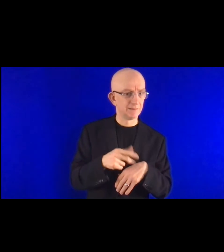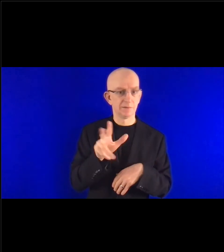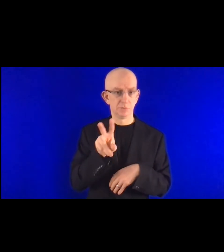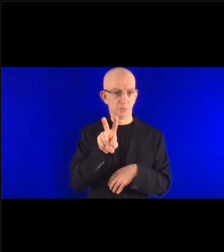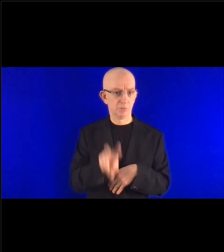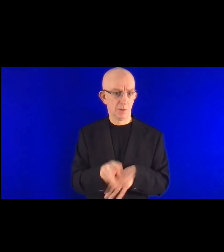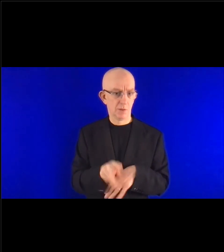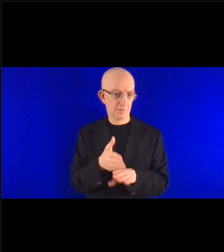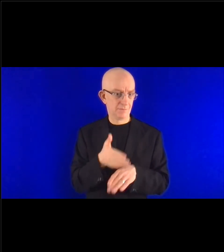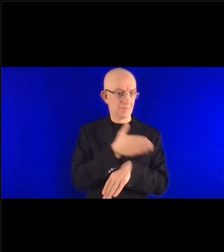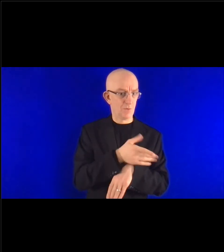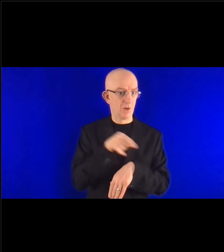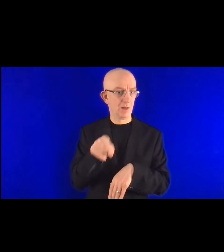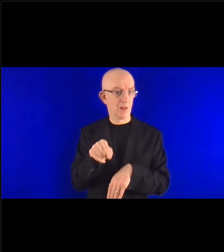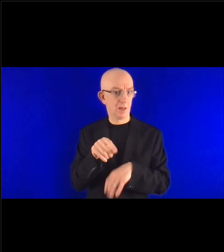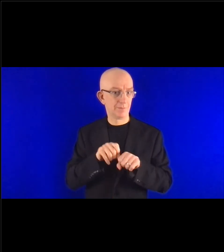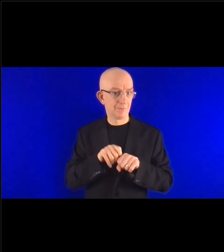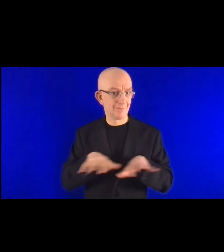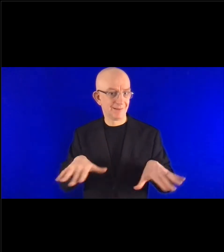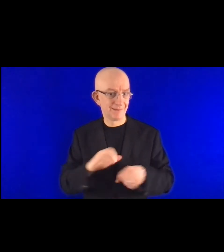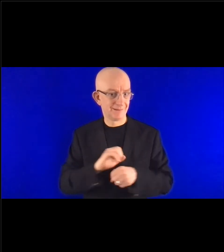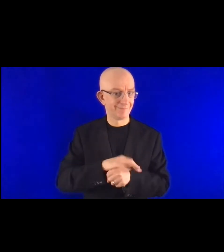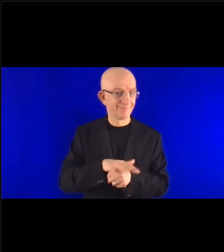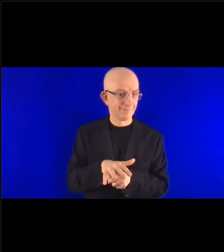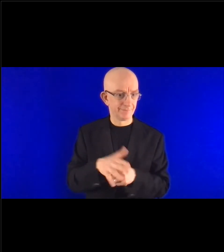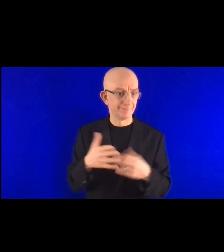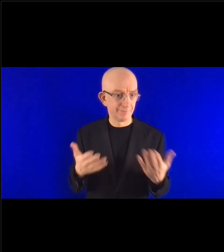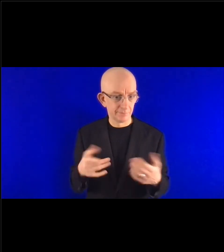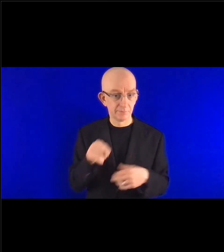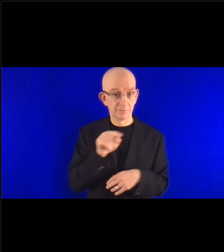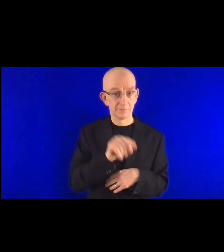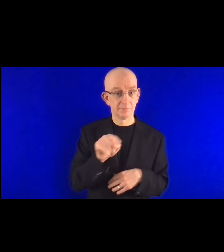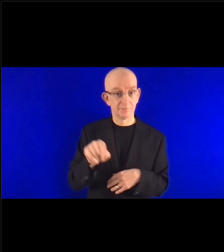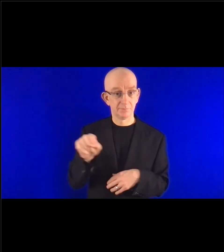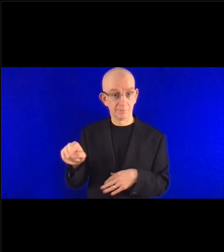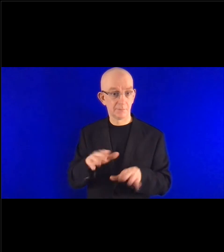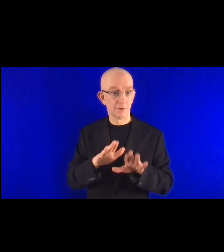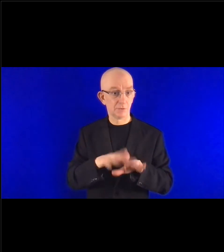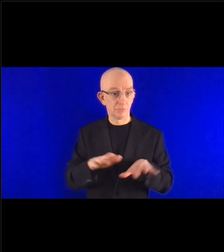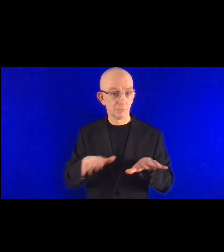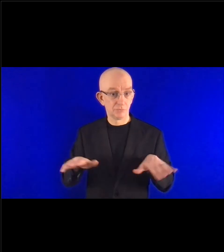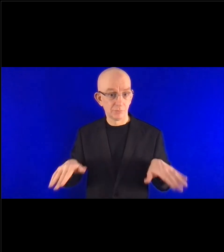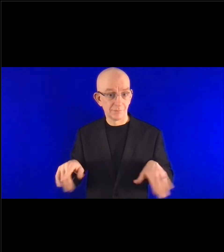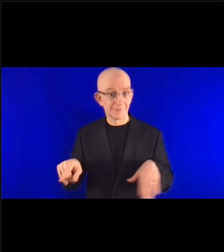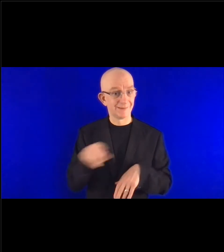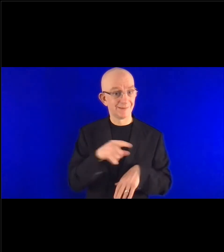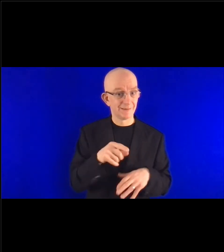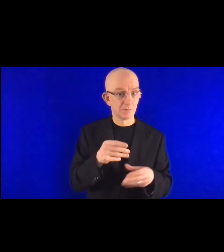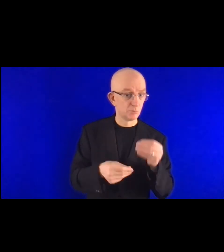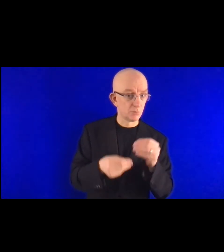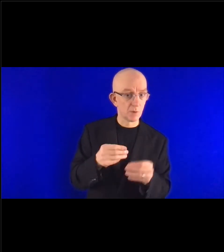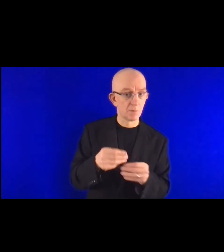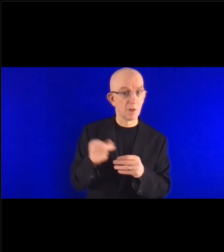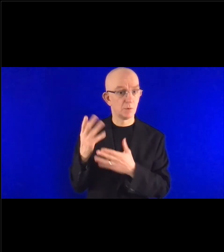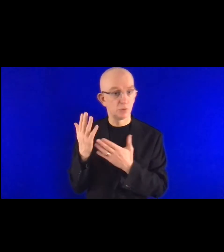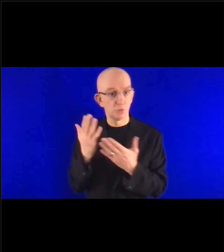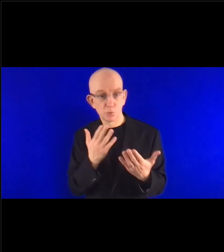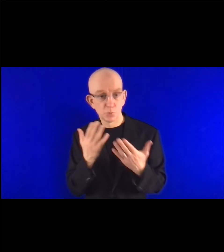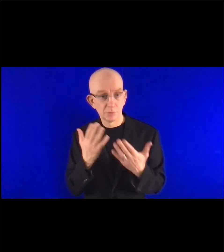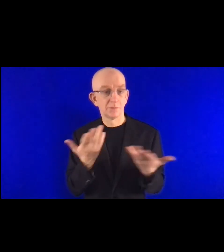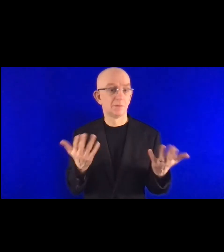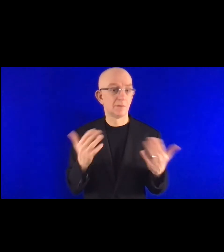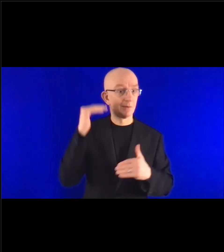80. And every single person that was supposed to work with me would look at me with pity eyes and